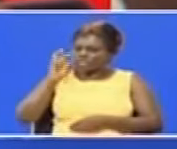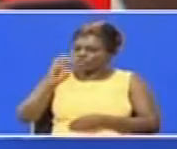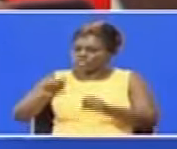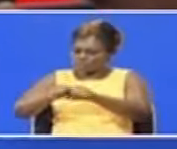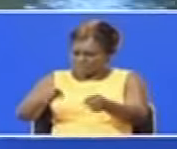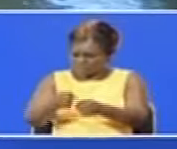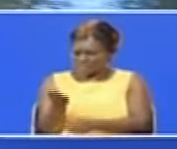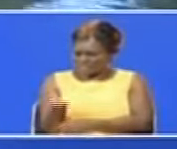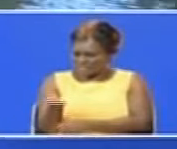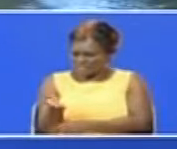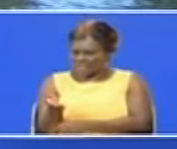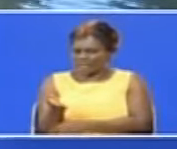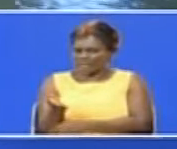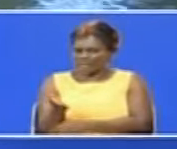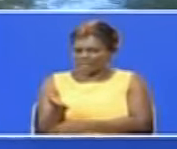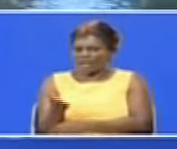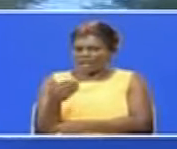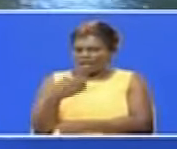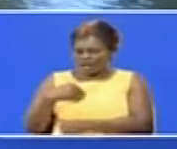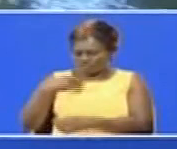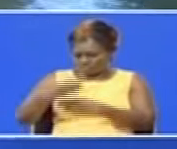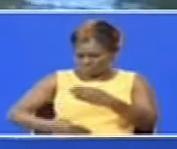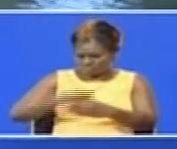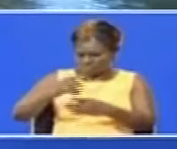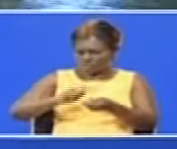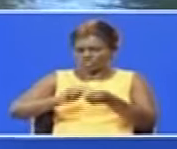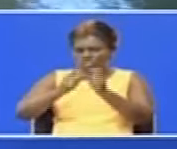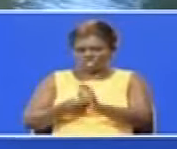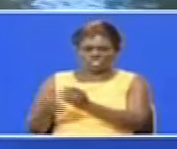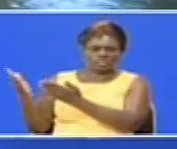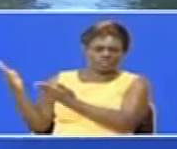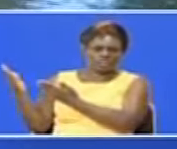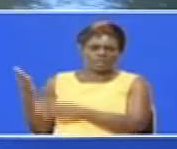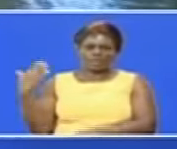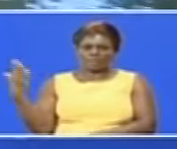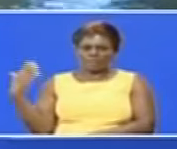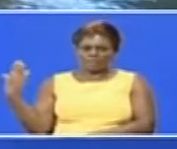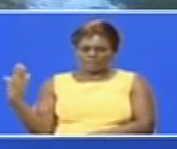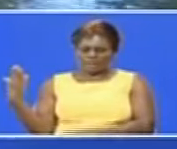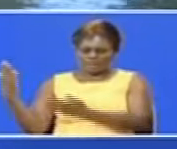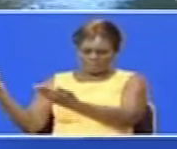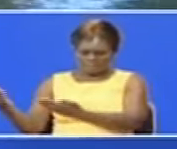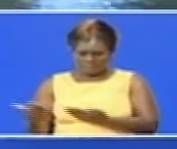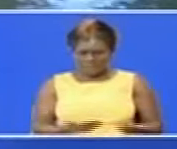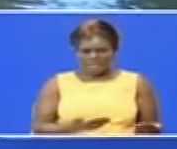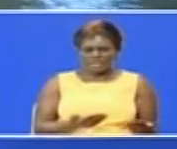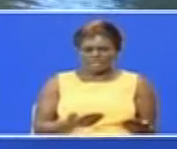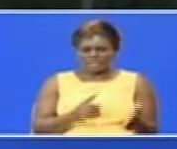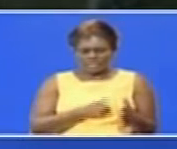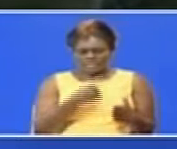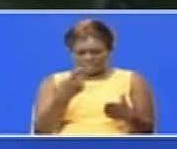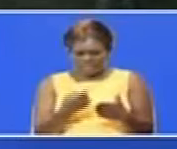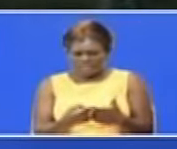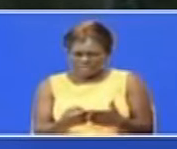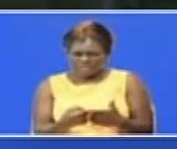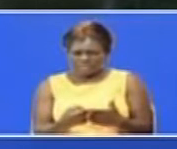matter of minutes. The raw material is turned into pulp. The paper, you know, is brought. It is then taken into, if